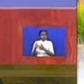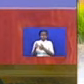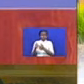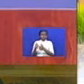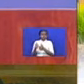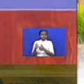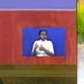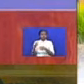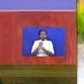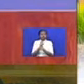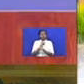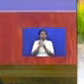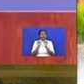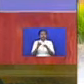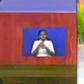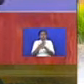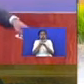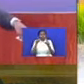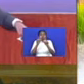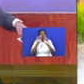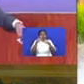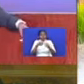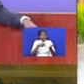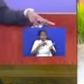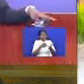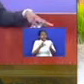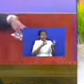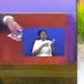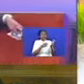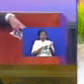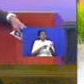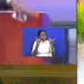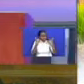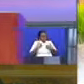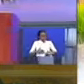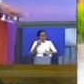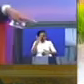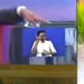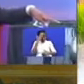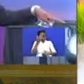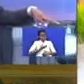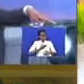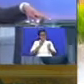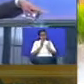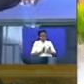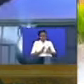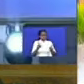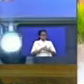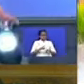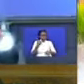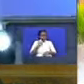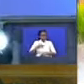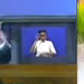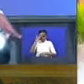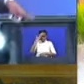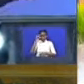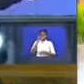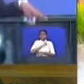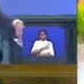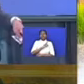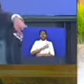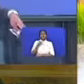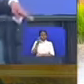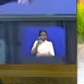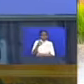this rice, I can trace the owner and I can trace that she benefited from this produce and she's